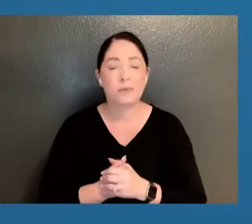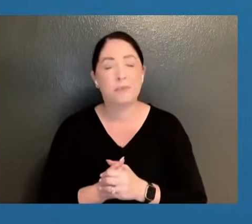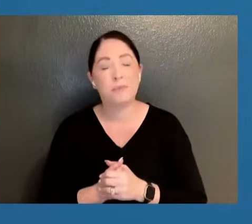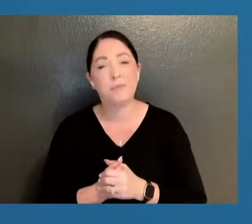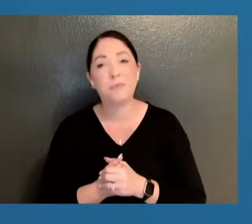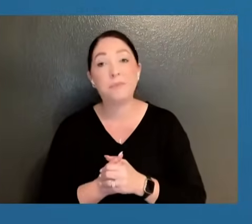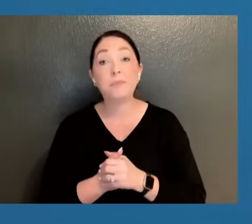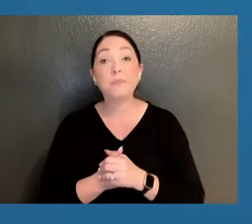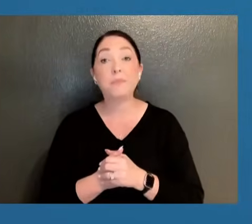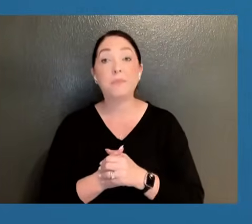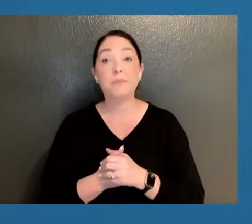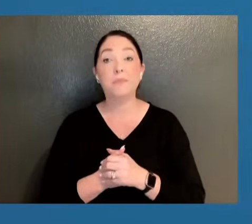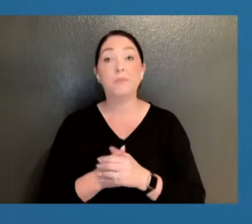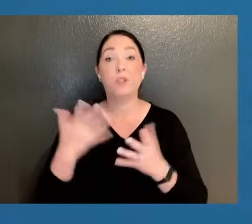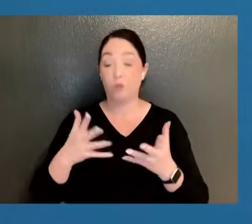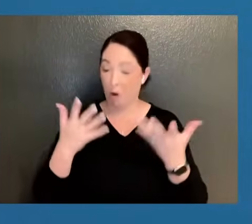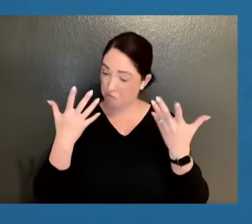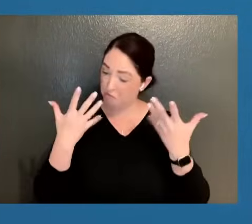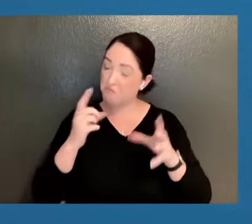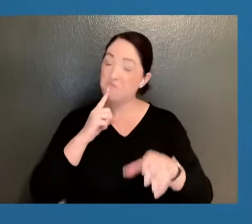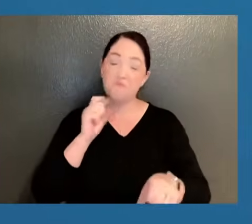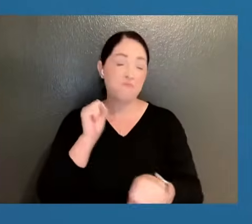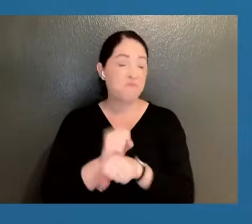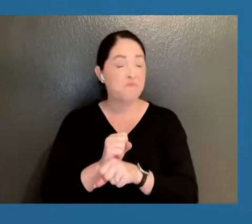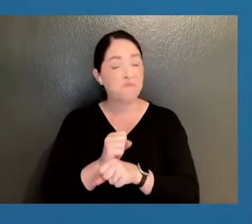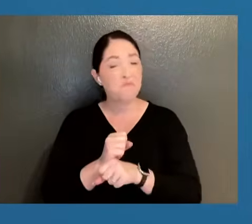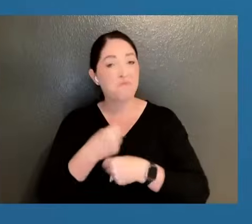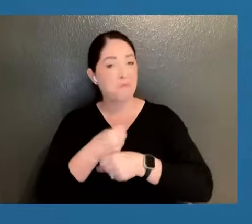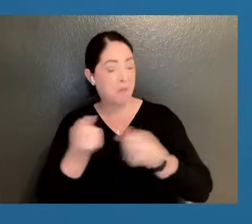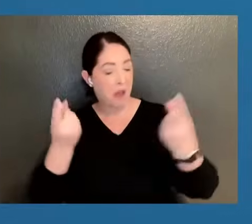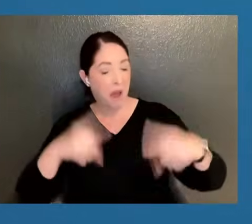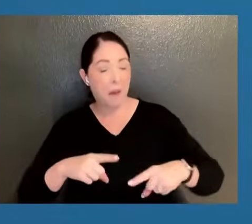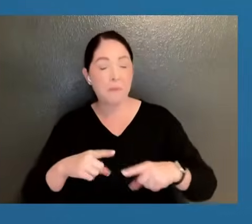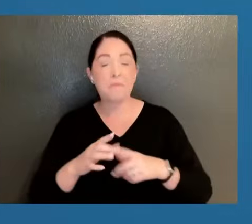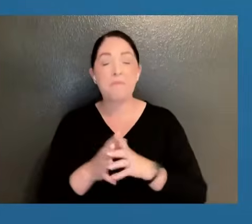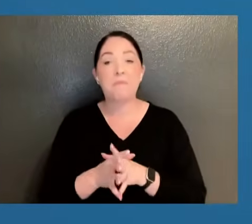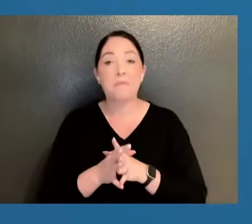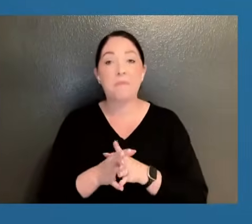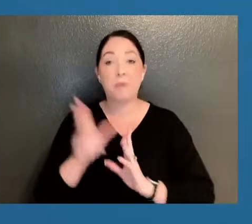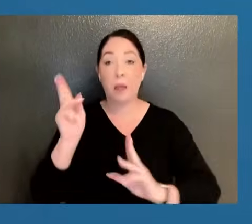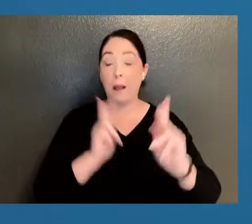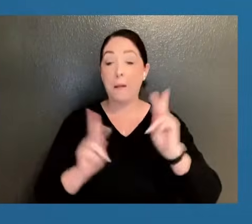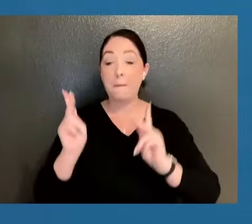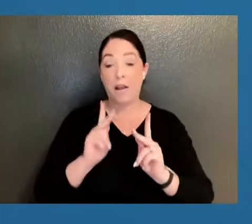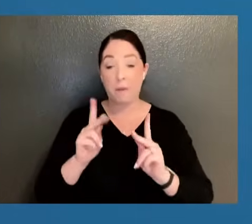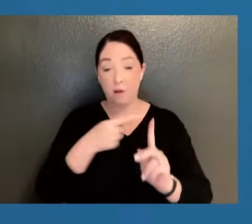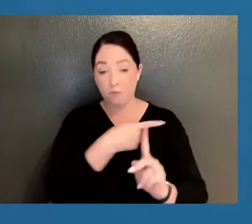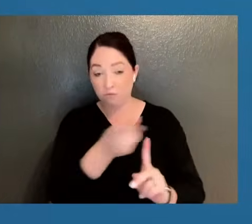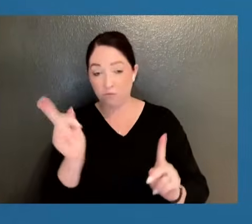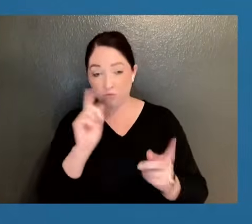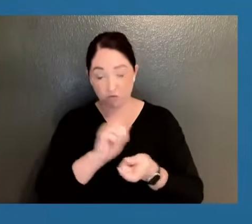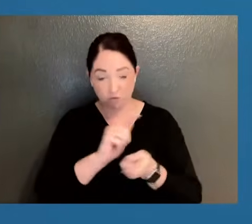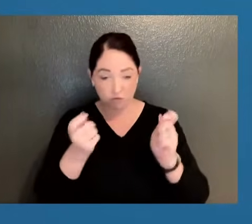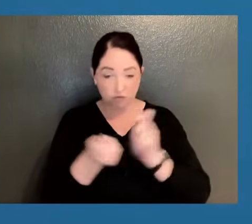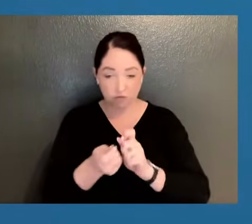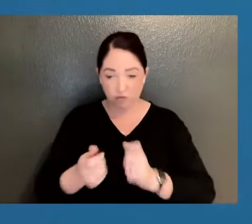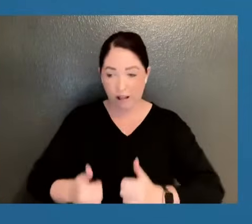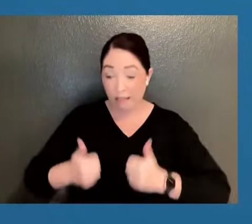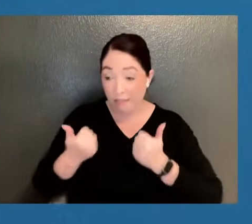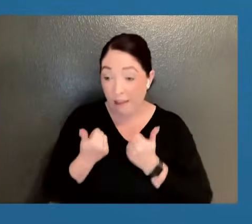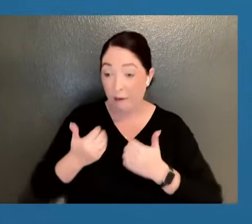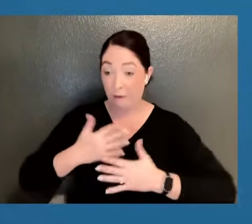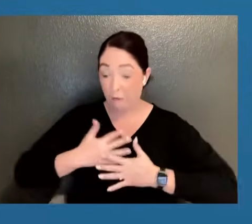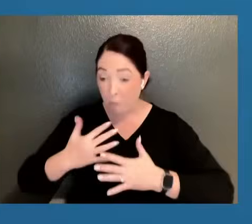So we got it done. We changed how people in this great city and the region live, how they breathe, how they